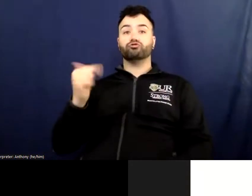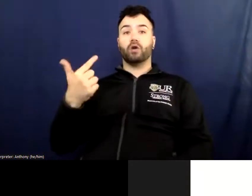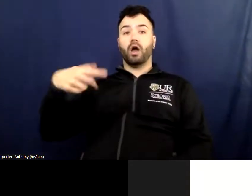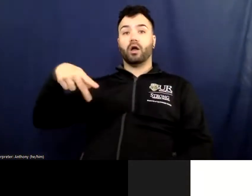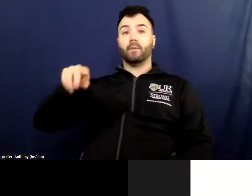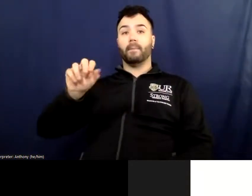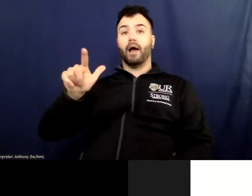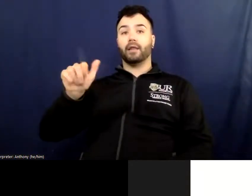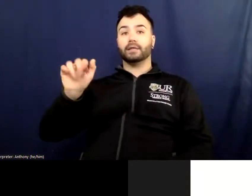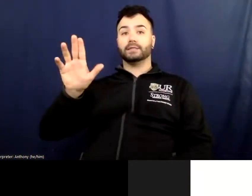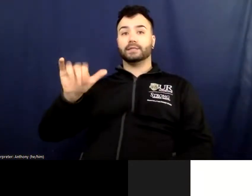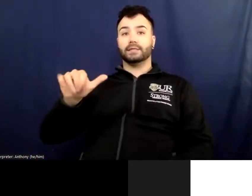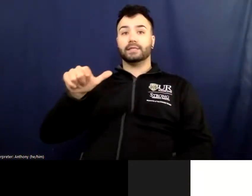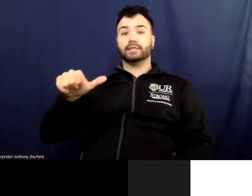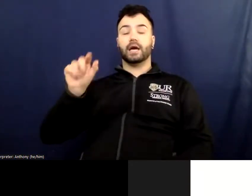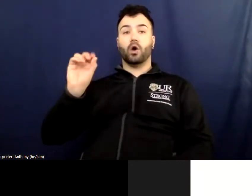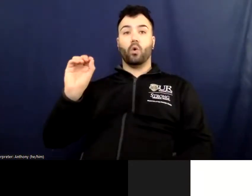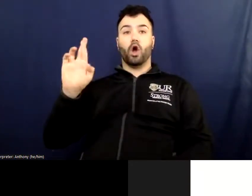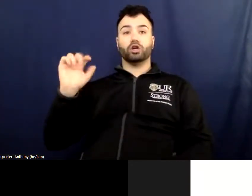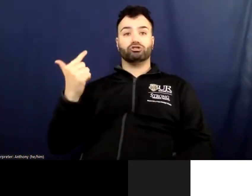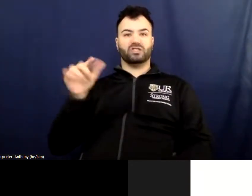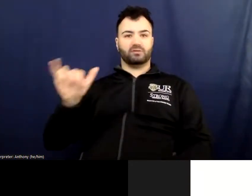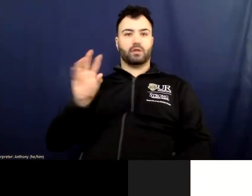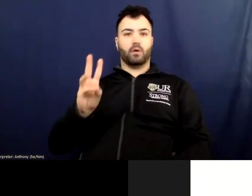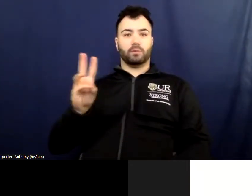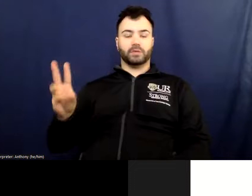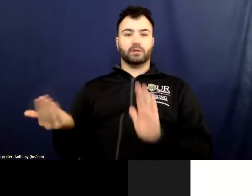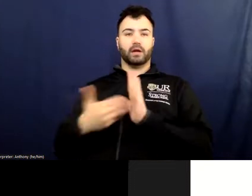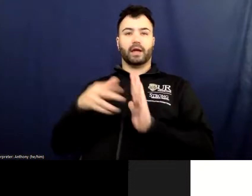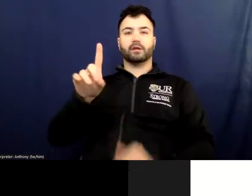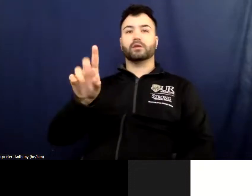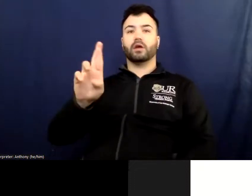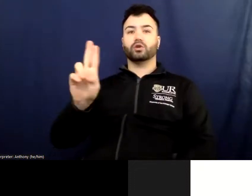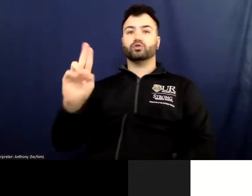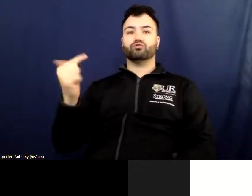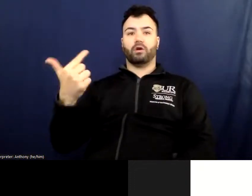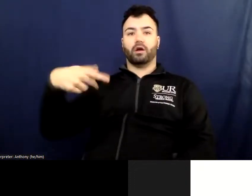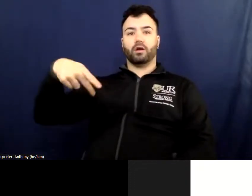It's drugpolicy.org. They all put that in the chat.